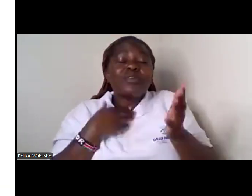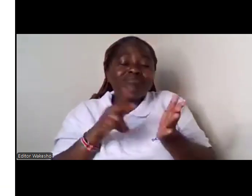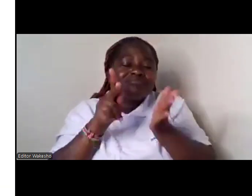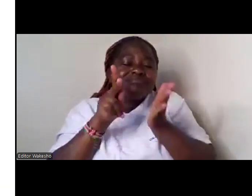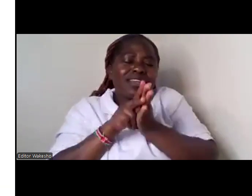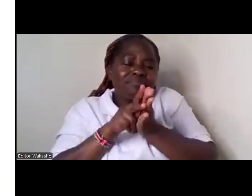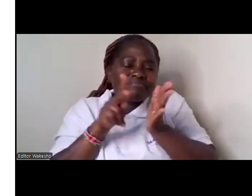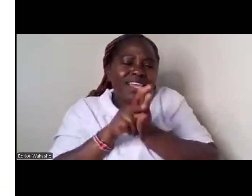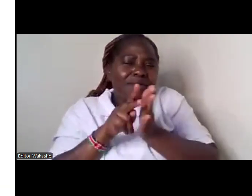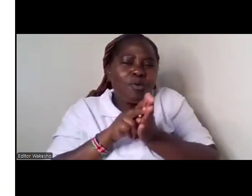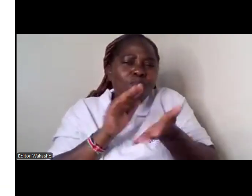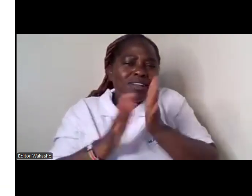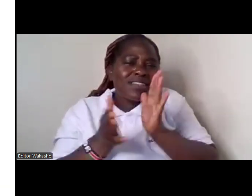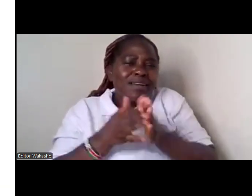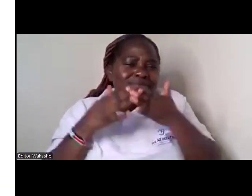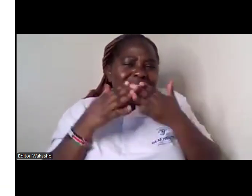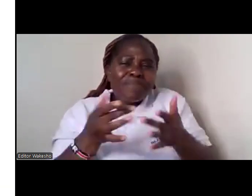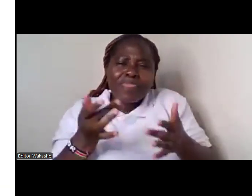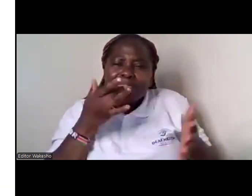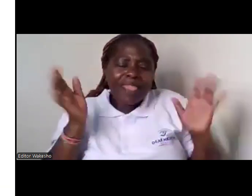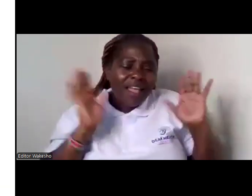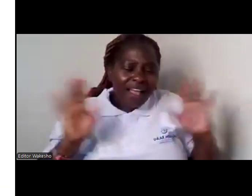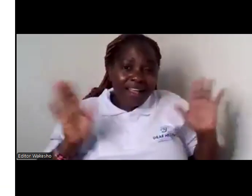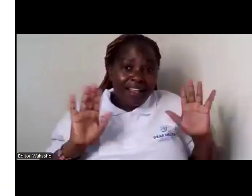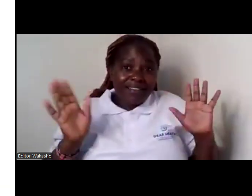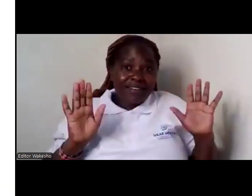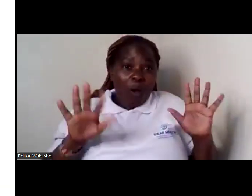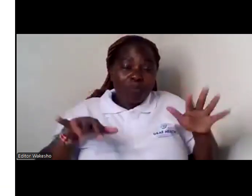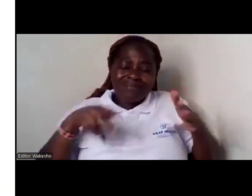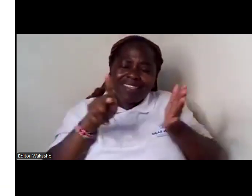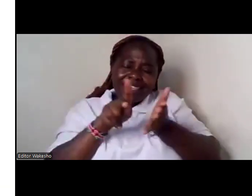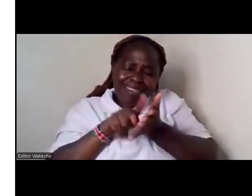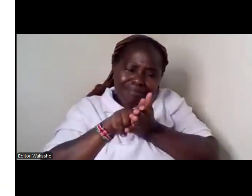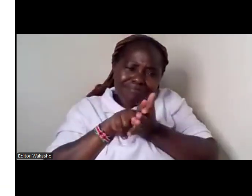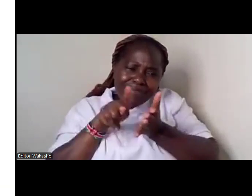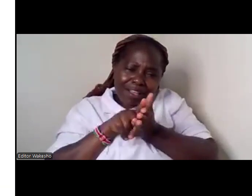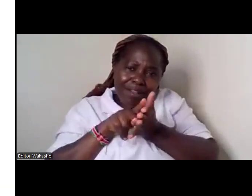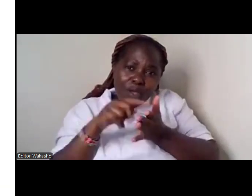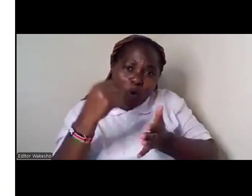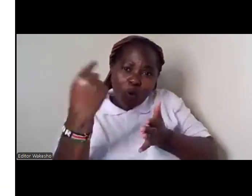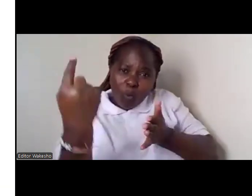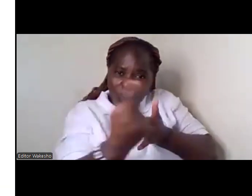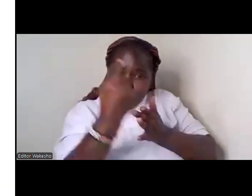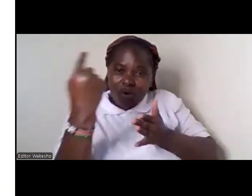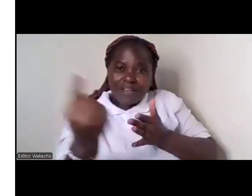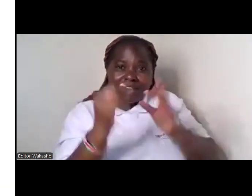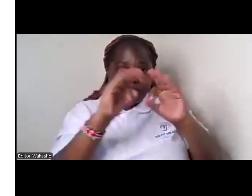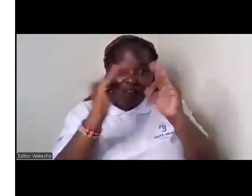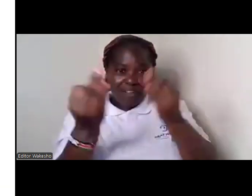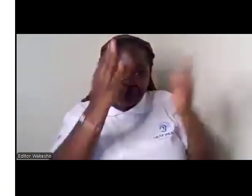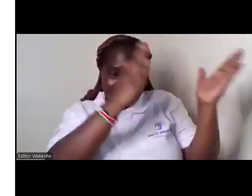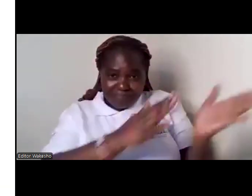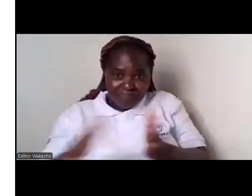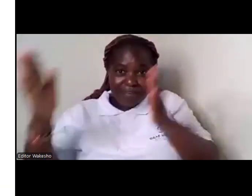celibacy or abstinence, I guess is another word. It is the only method that is, actually, they say that's the only method